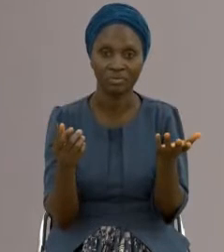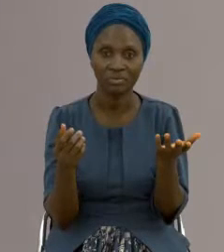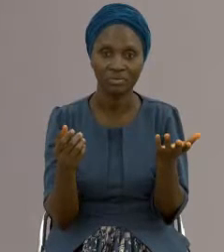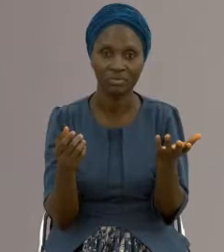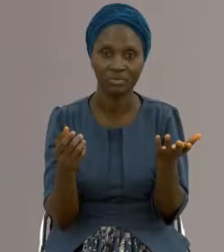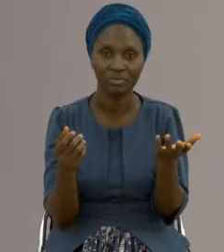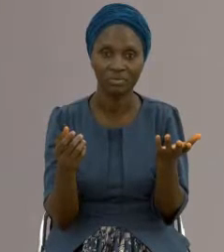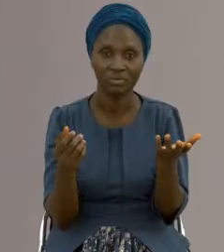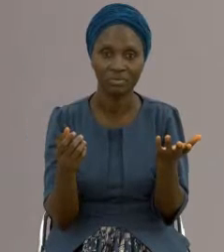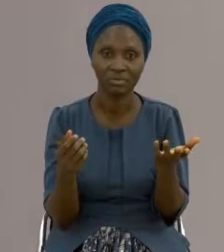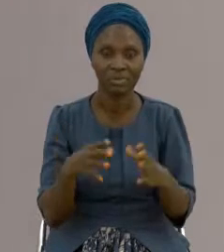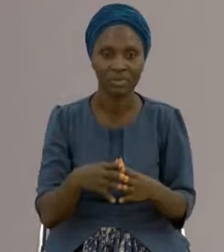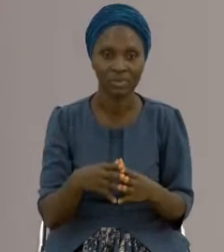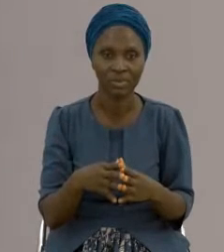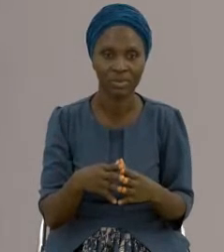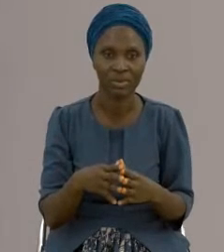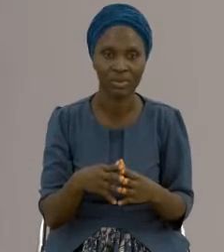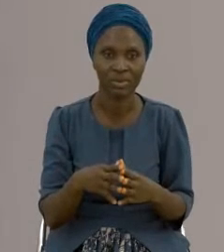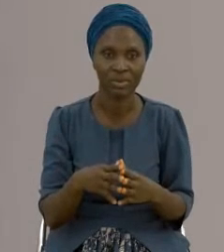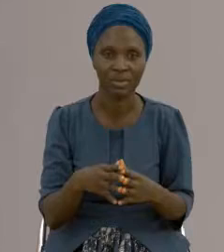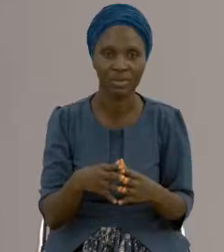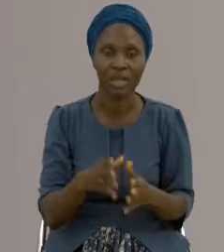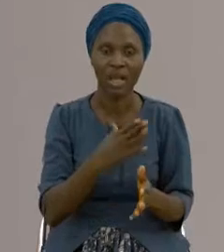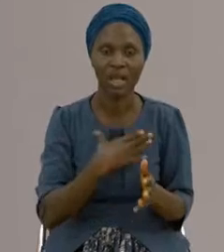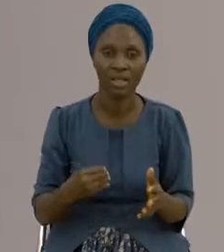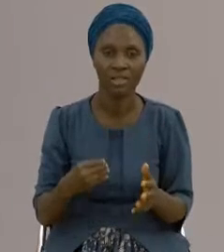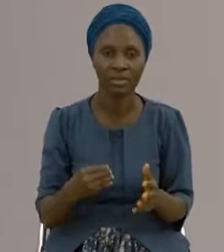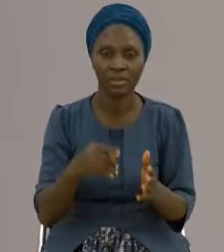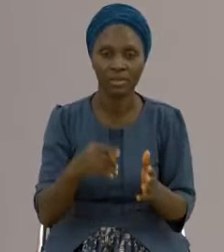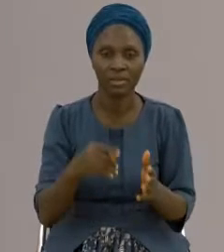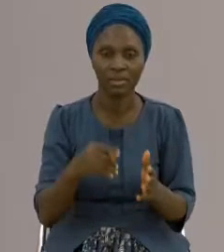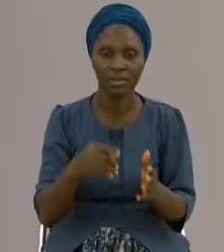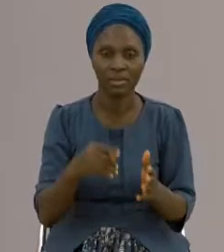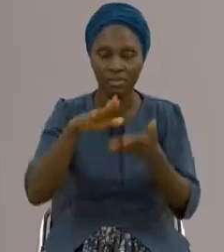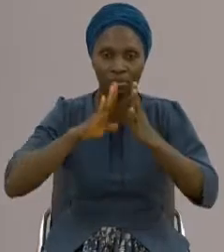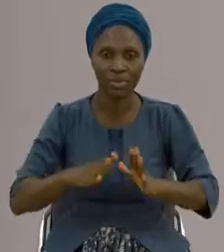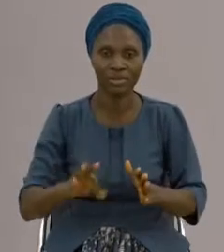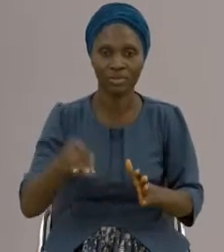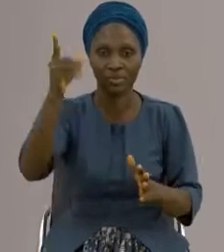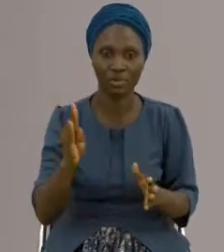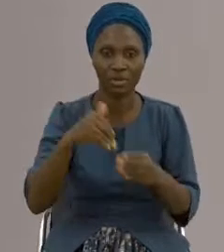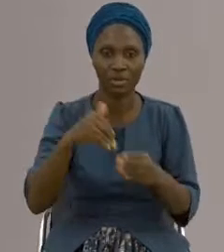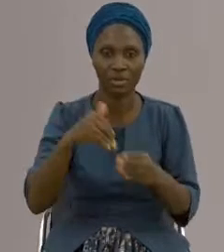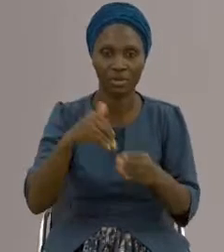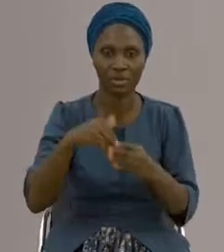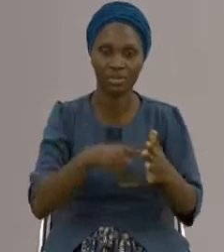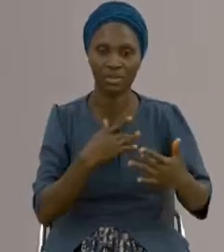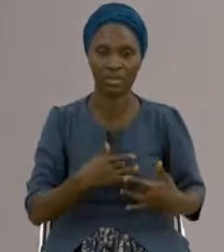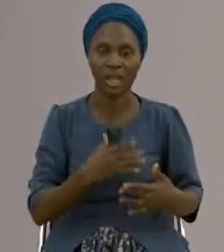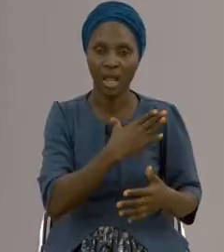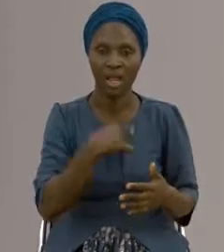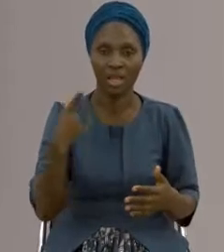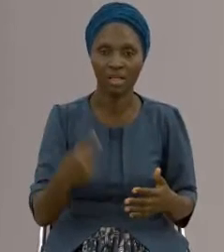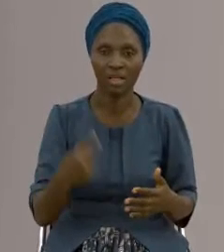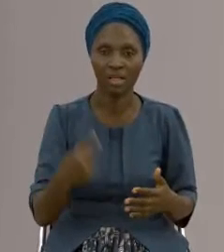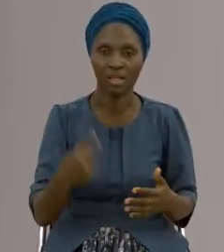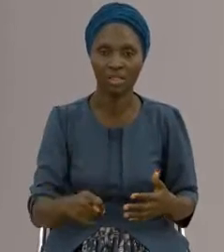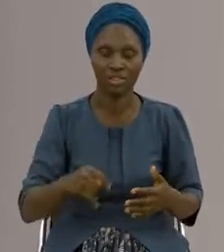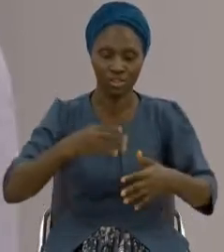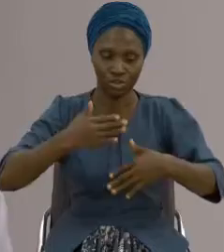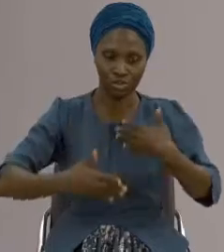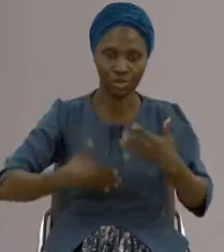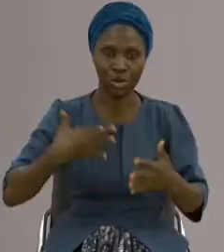there's peace of God in the heart. And the joy of salvation is present